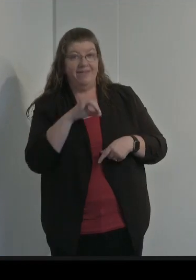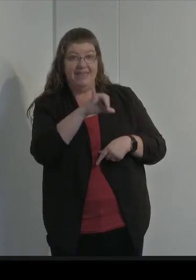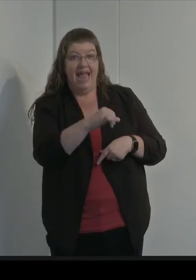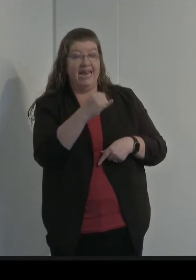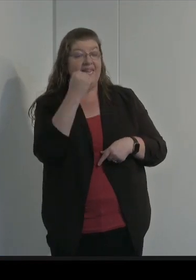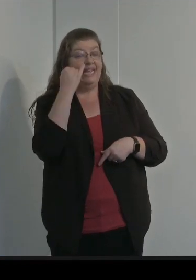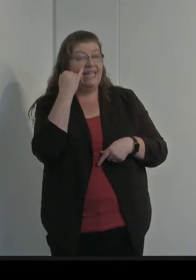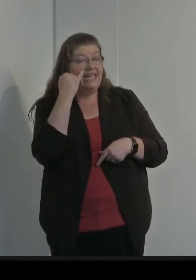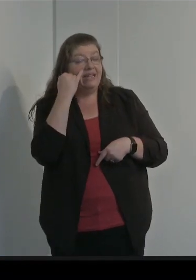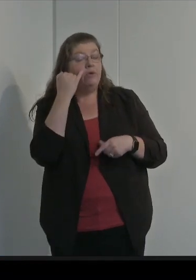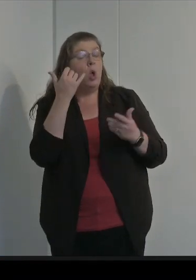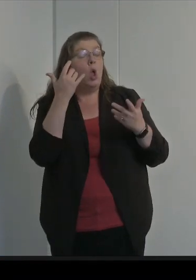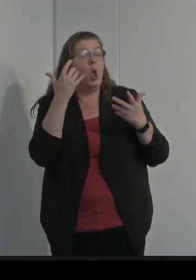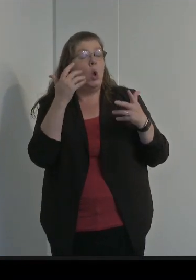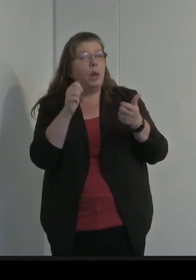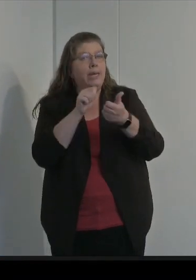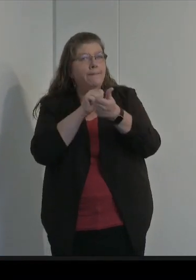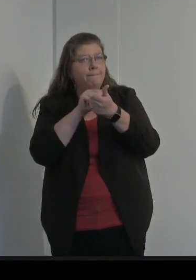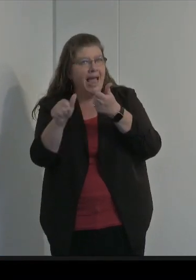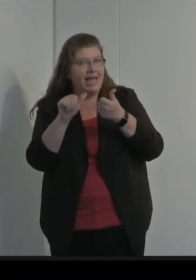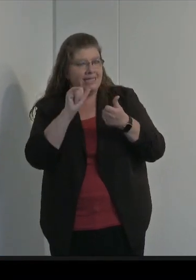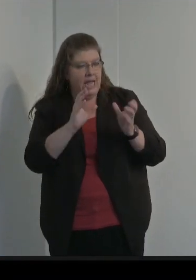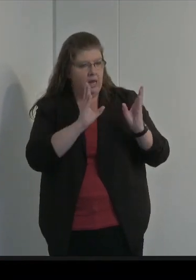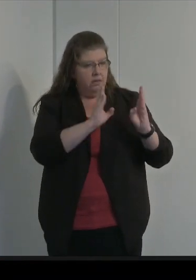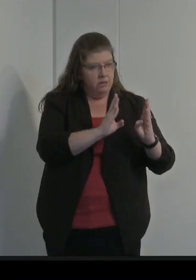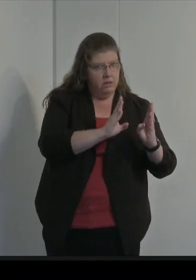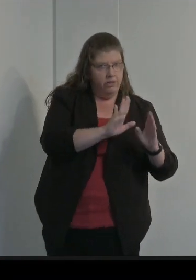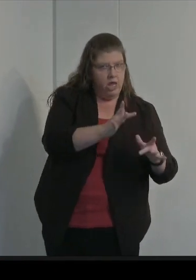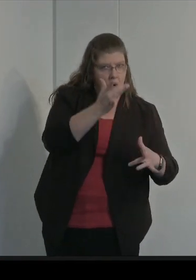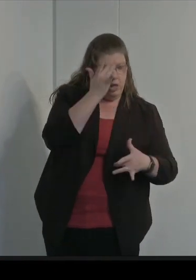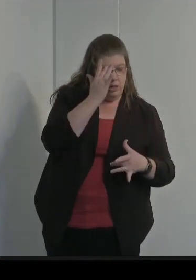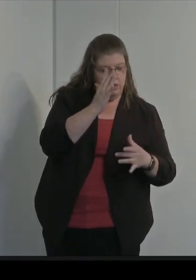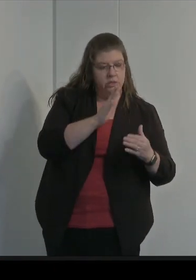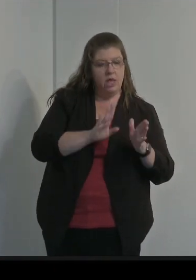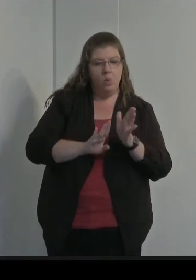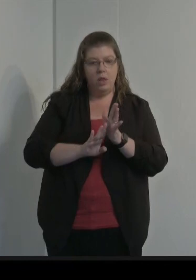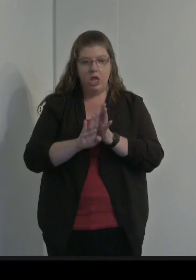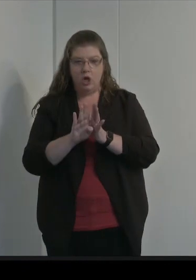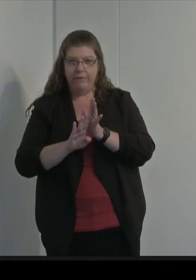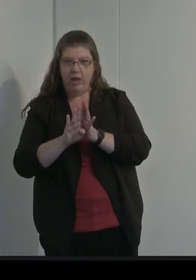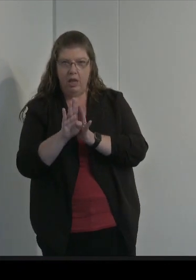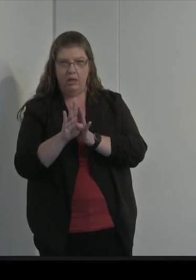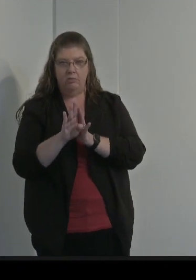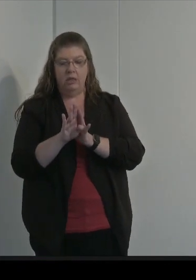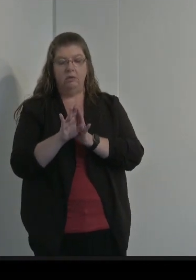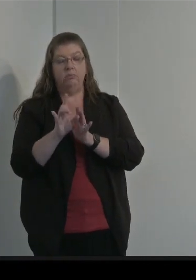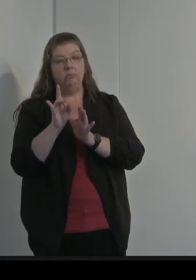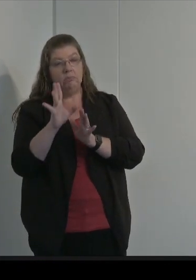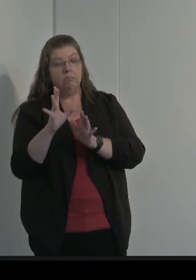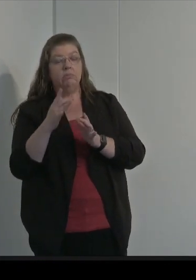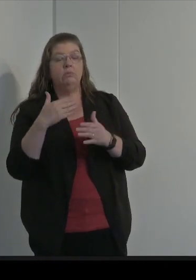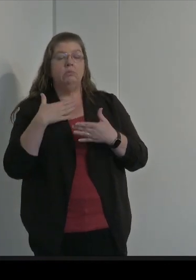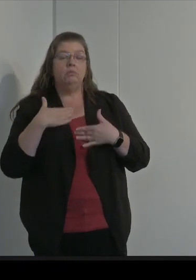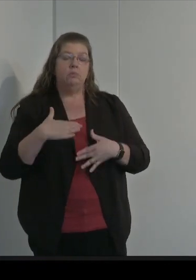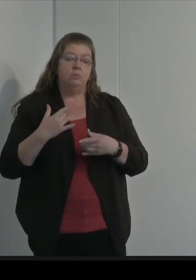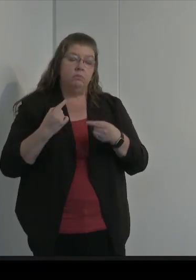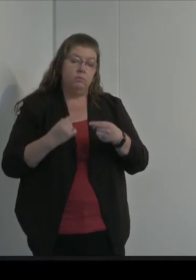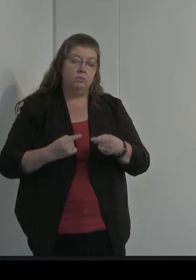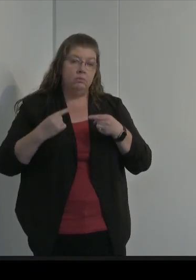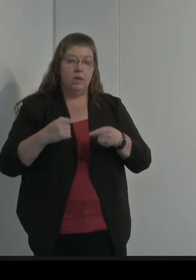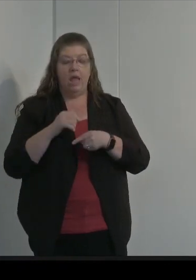they've already moved past that phase of their illness where they're developing acute respiratory distress syndrome,